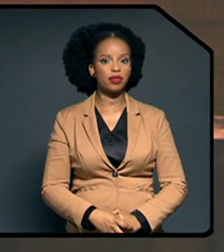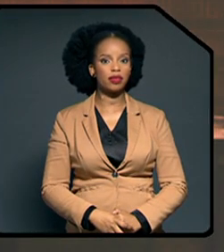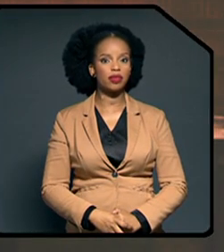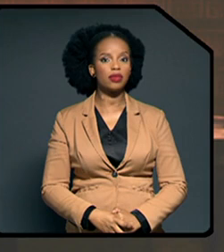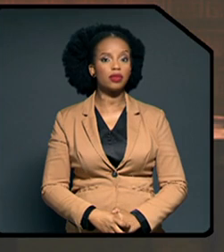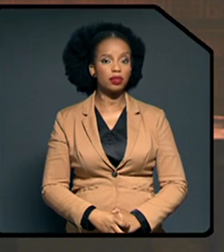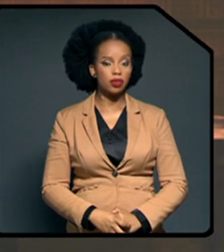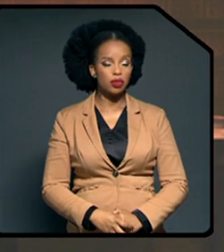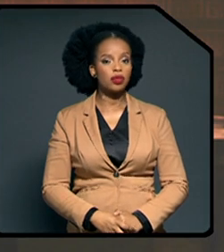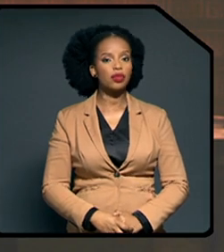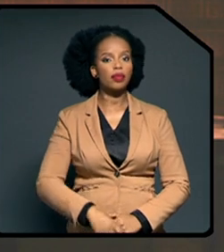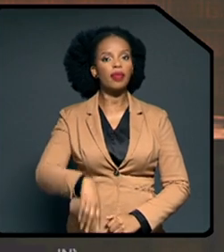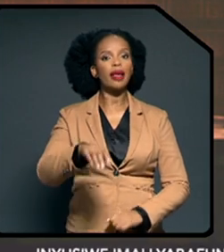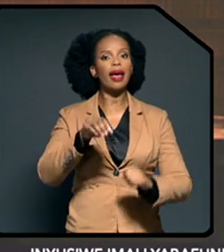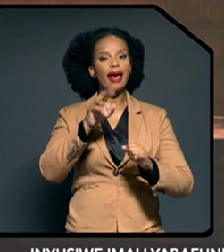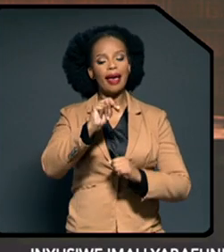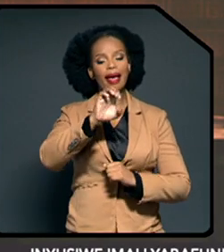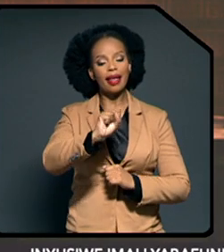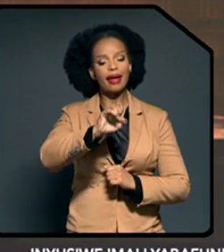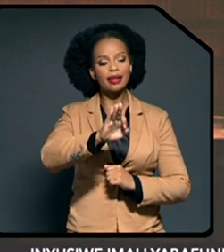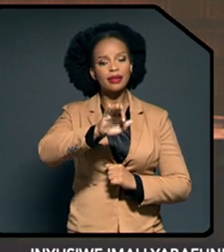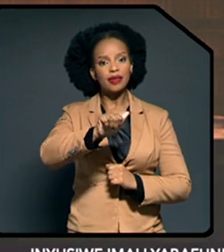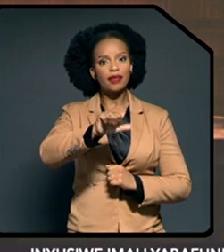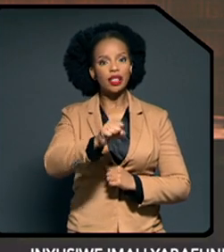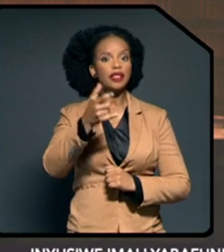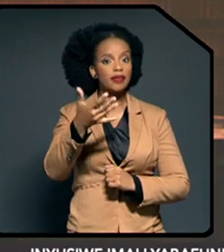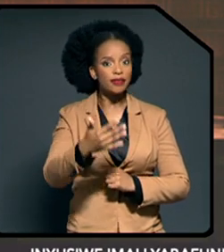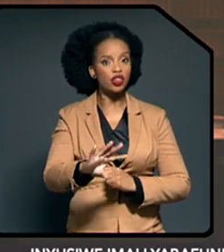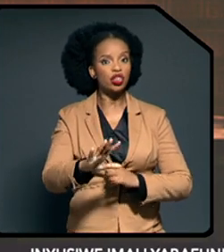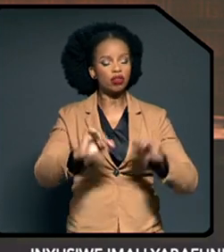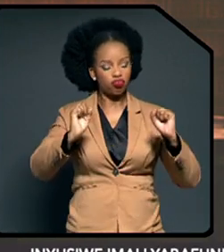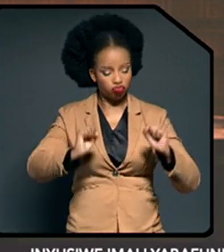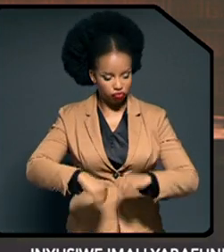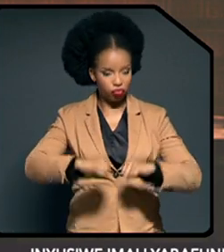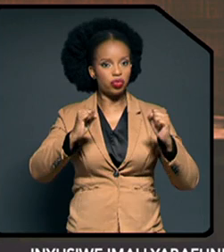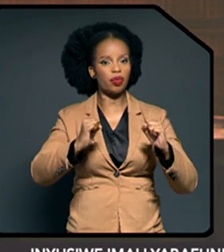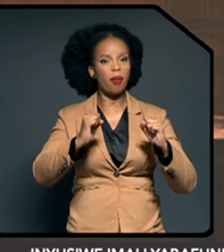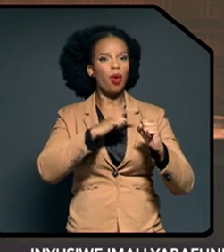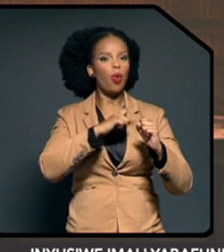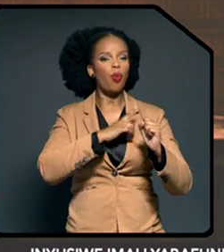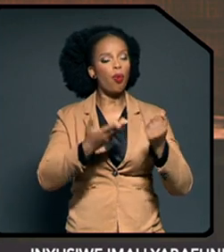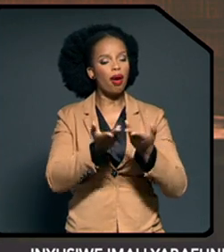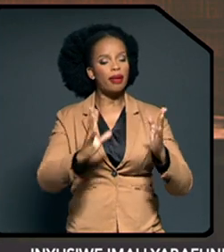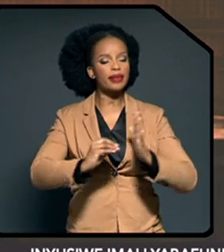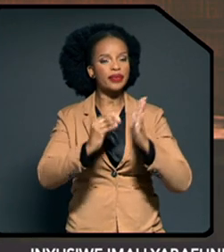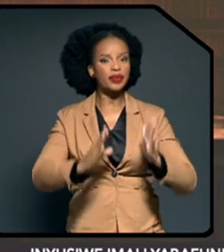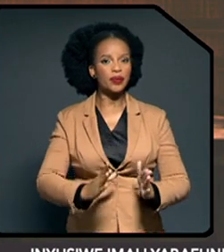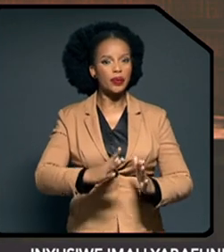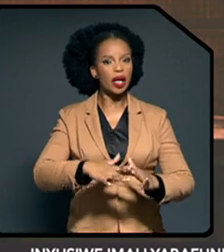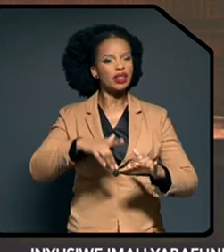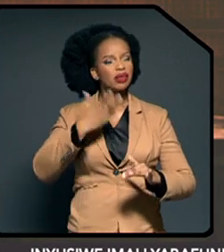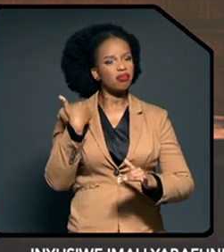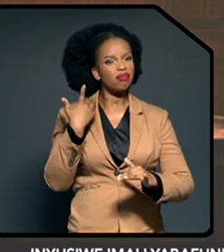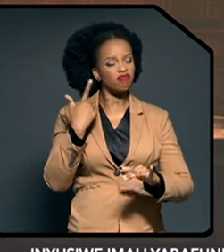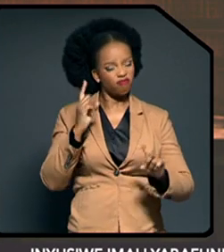071-670-2548. I-arhente yesibonelelo semali yabafundi i-NSFAS sinqwalile kwisinyanzeliso sabafundi sokuba